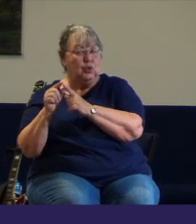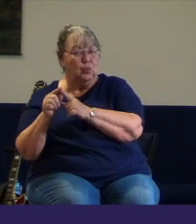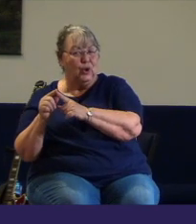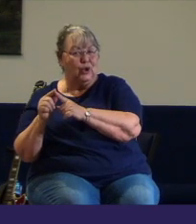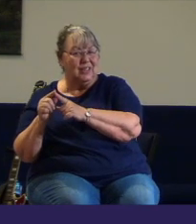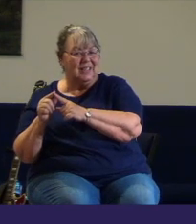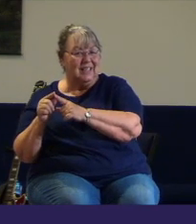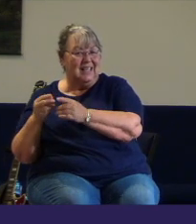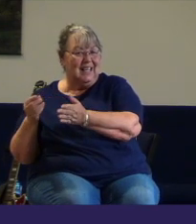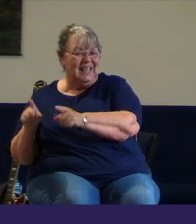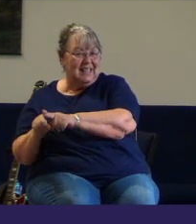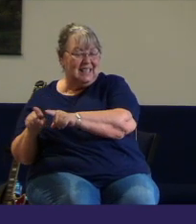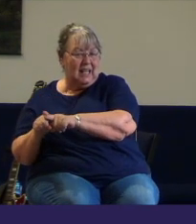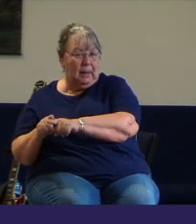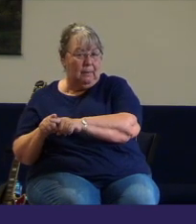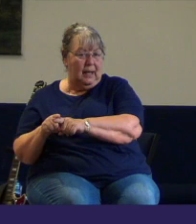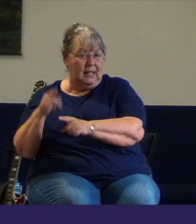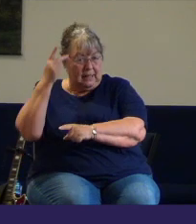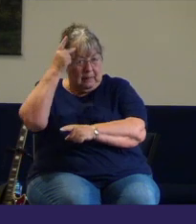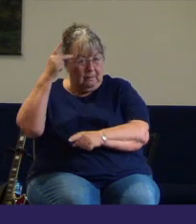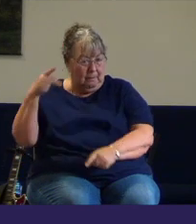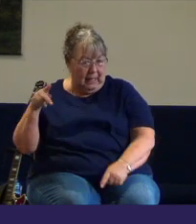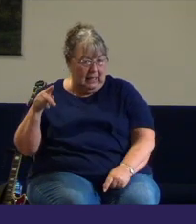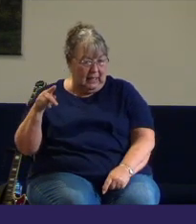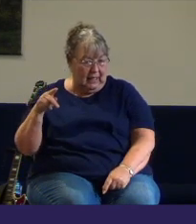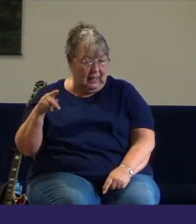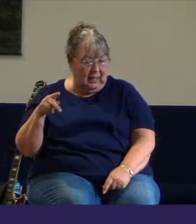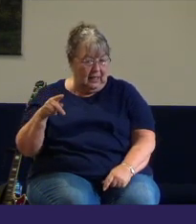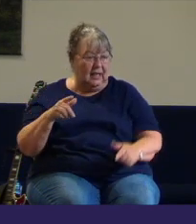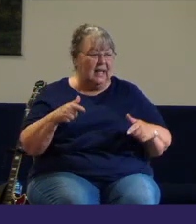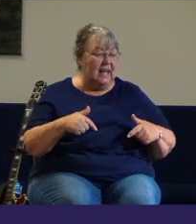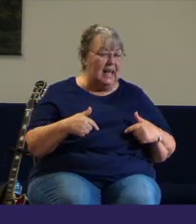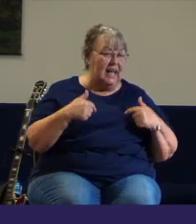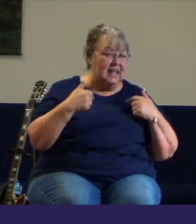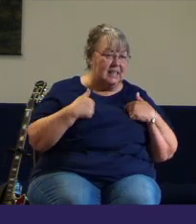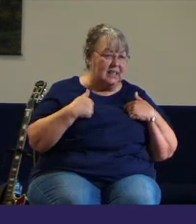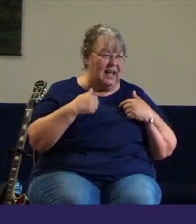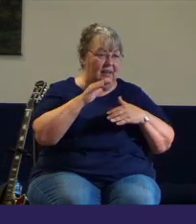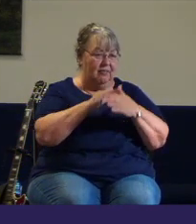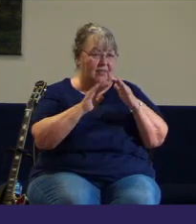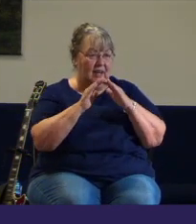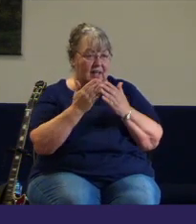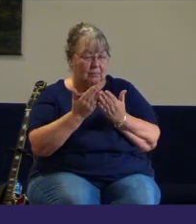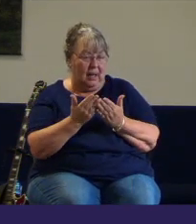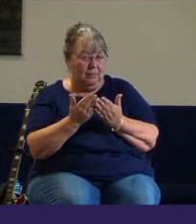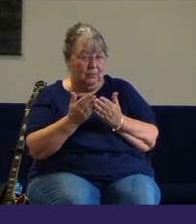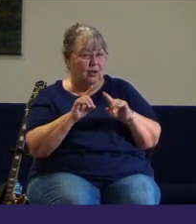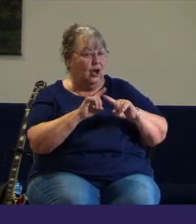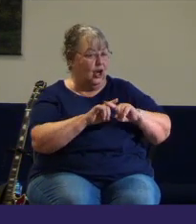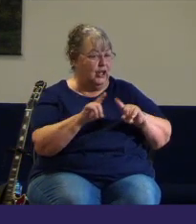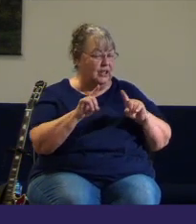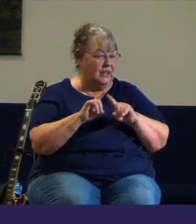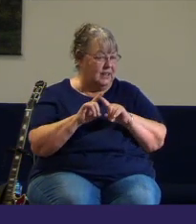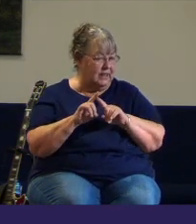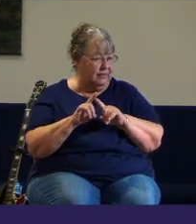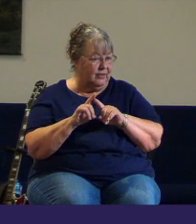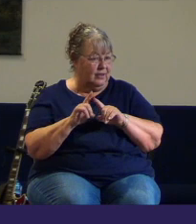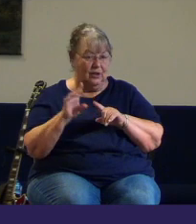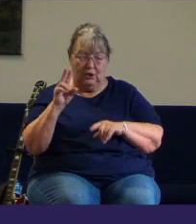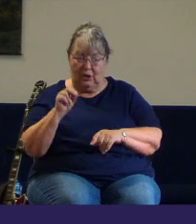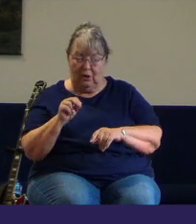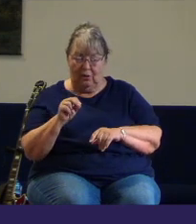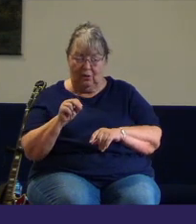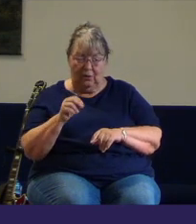If his life and doctrine disagree, the mass of onlookers accept his practice, but they reject